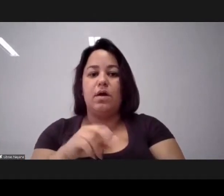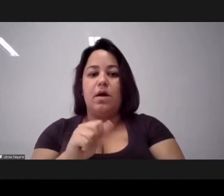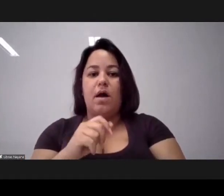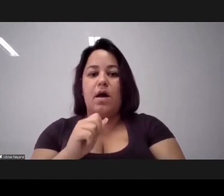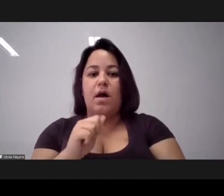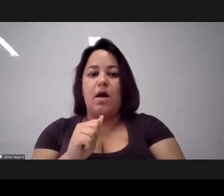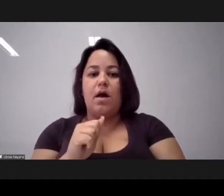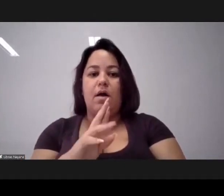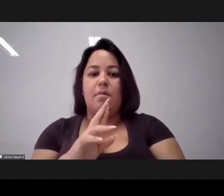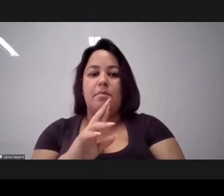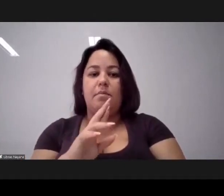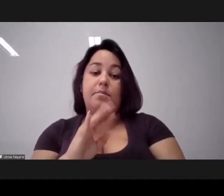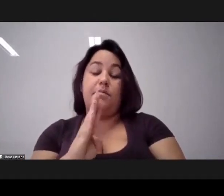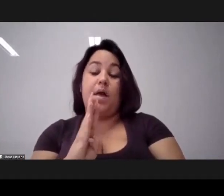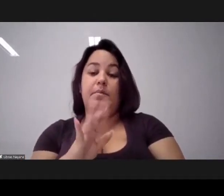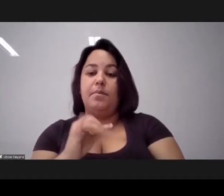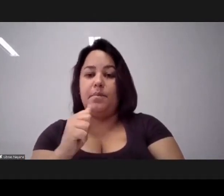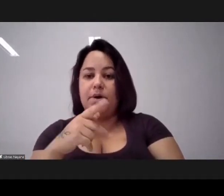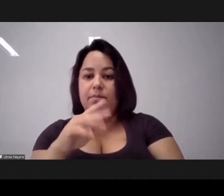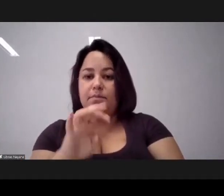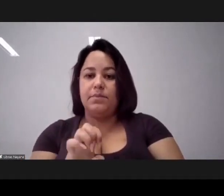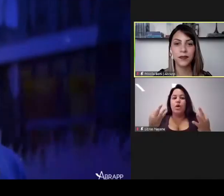institutional video from Abrapt.